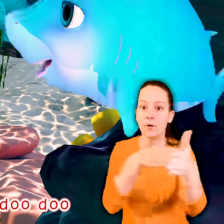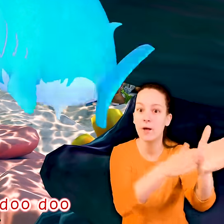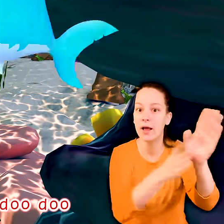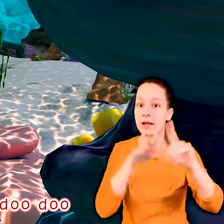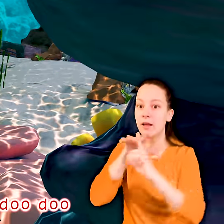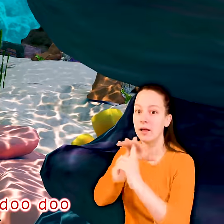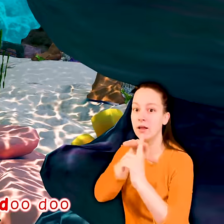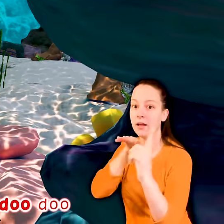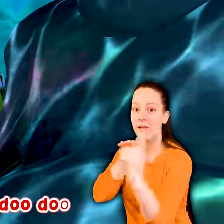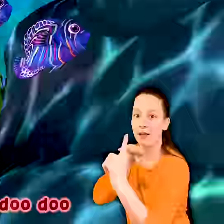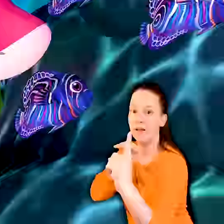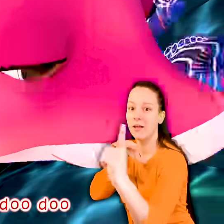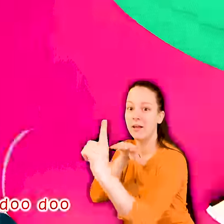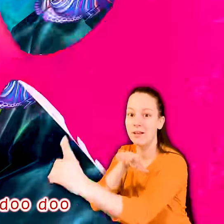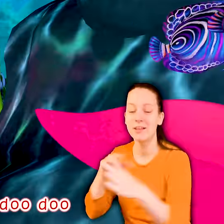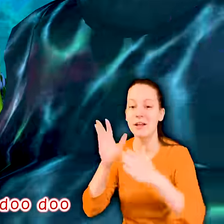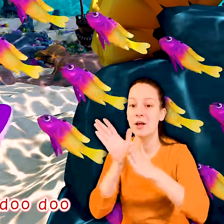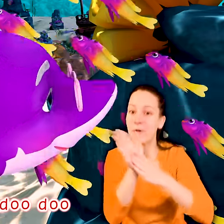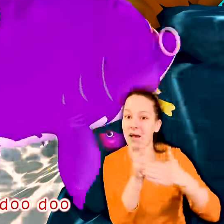run away